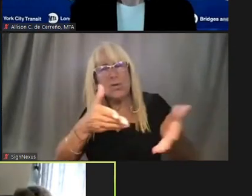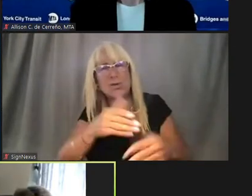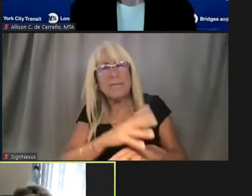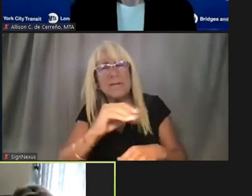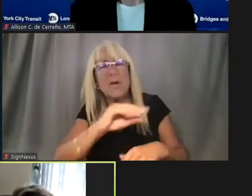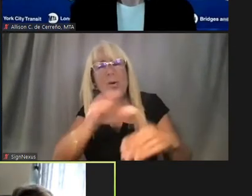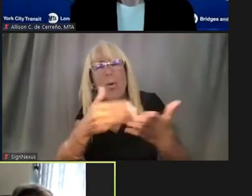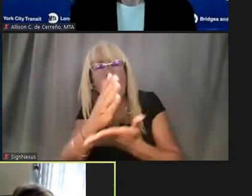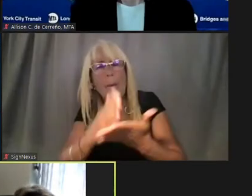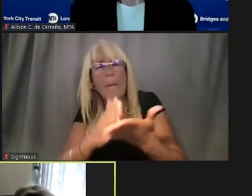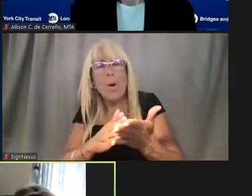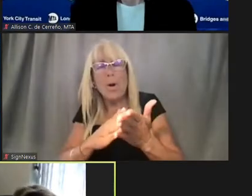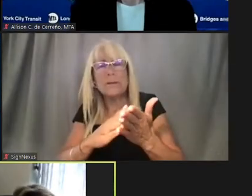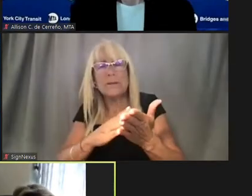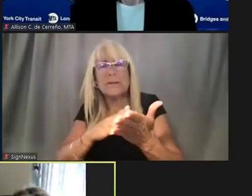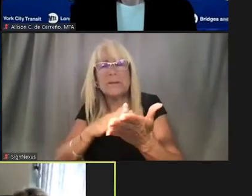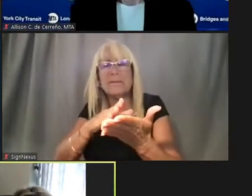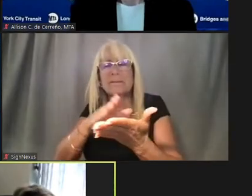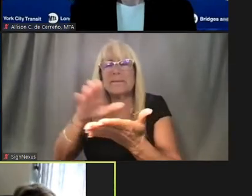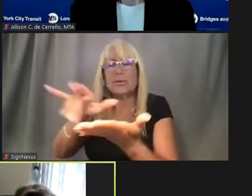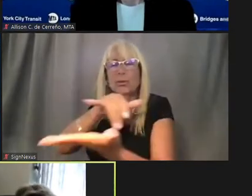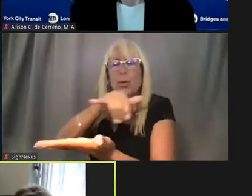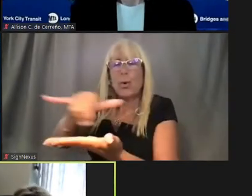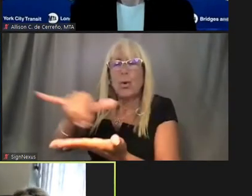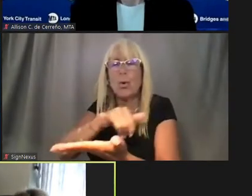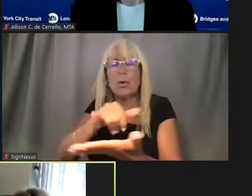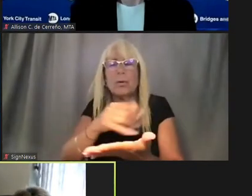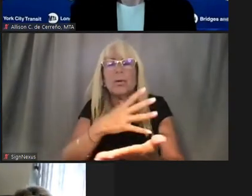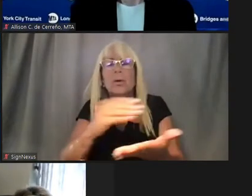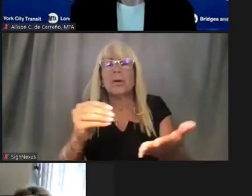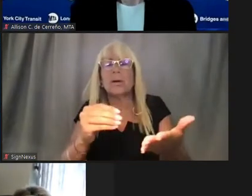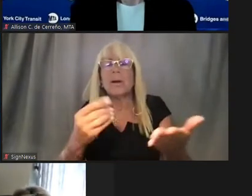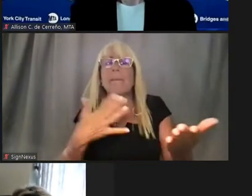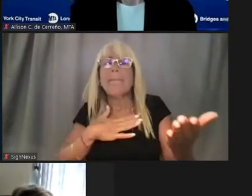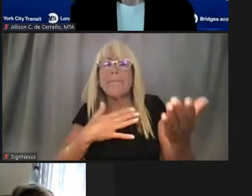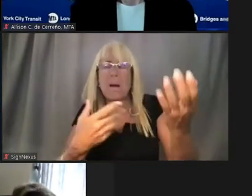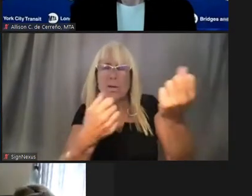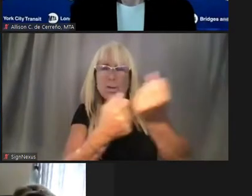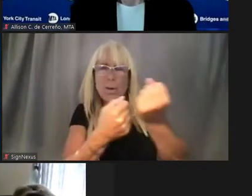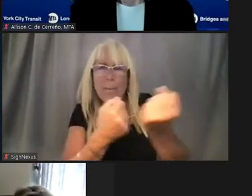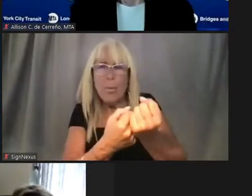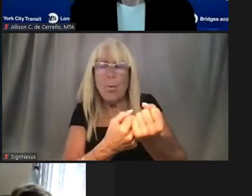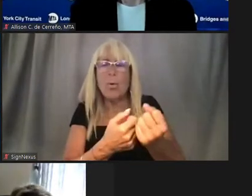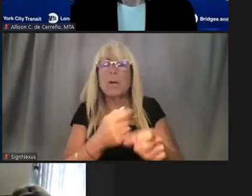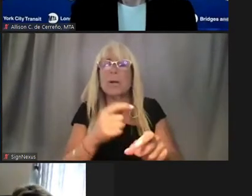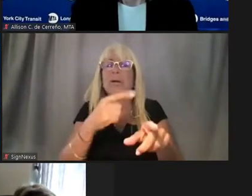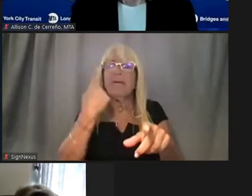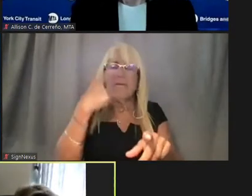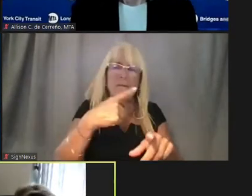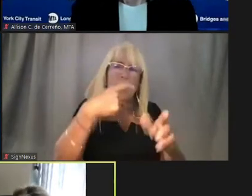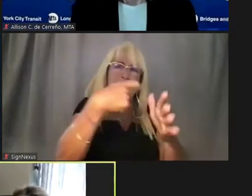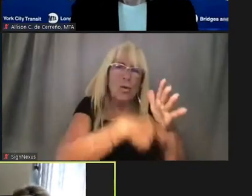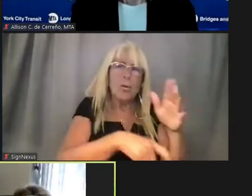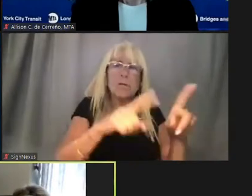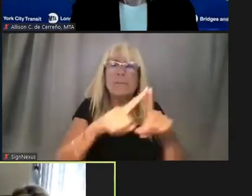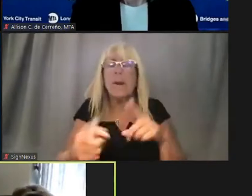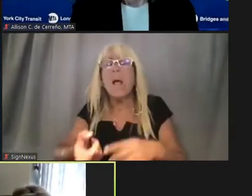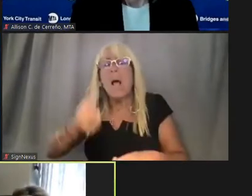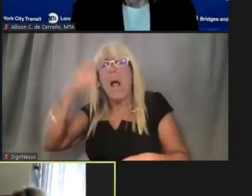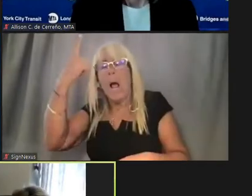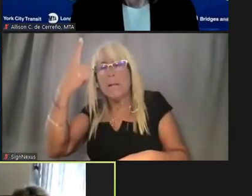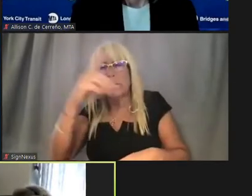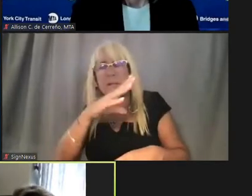all parts of the city in closing I reiterate my support for congestion pricing and understand that the committee has said any